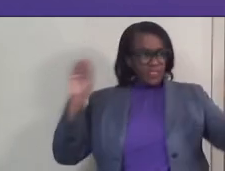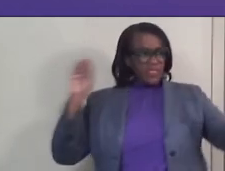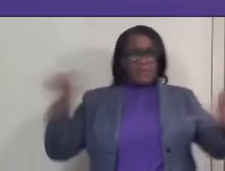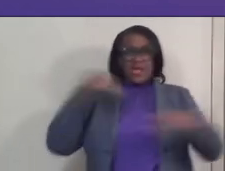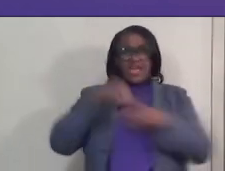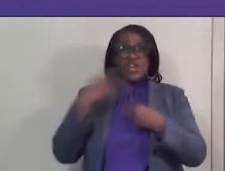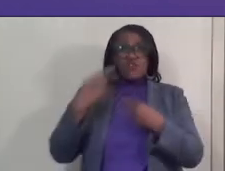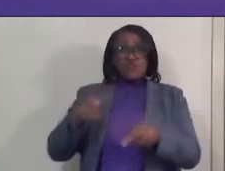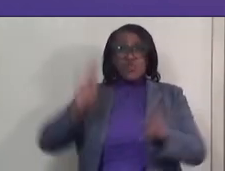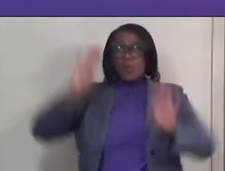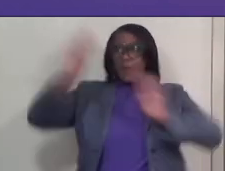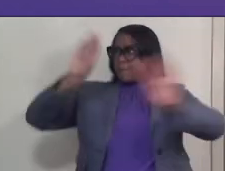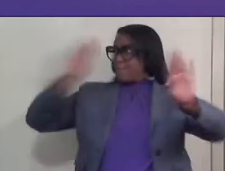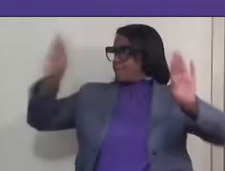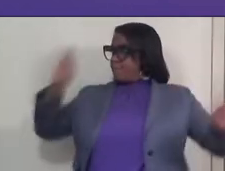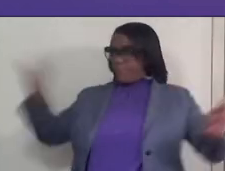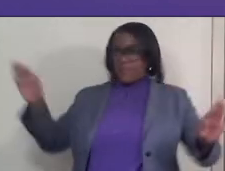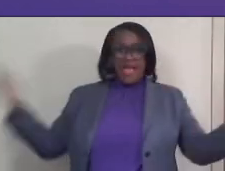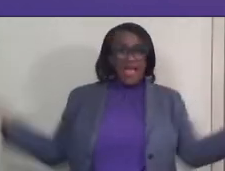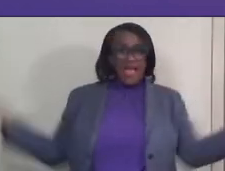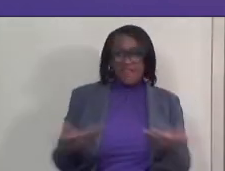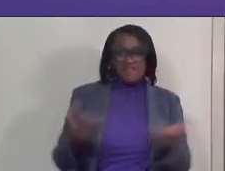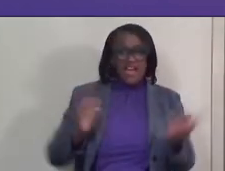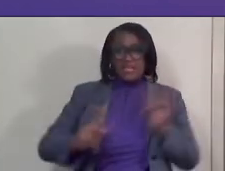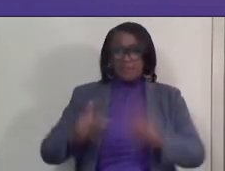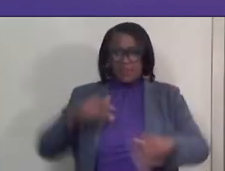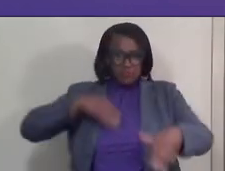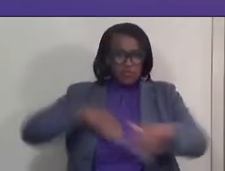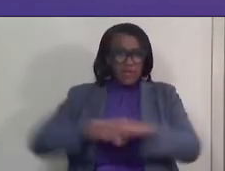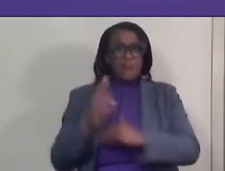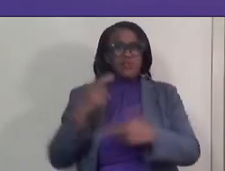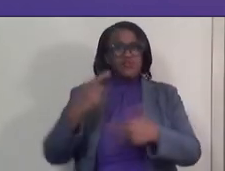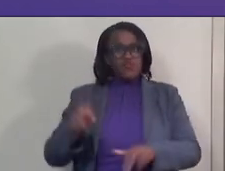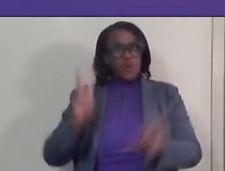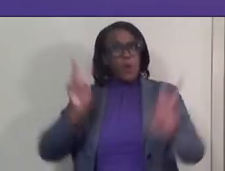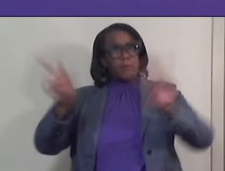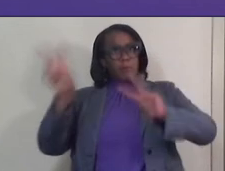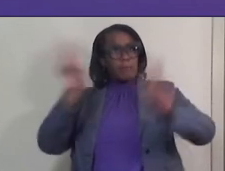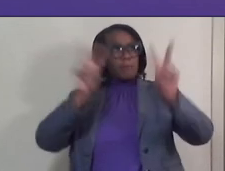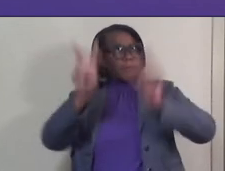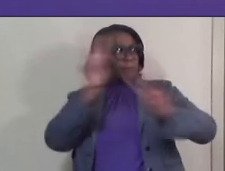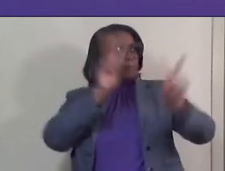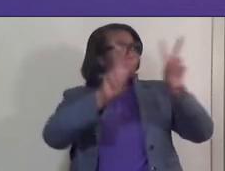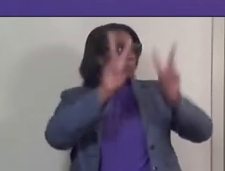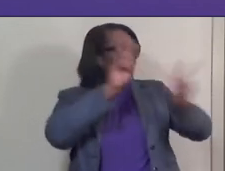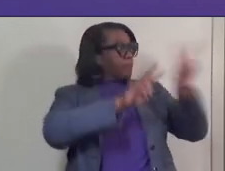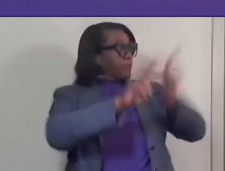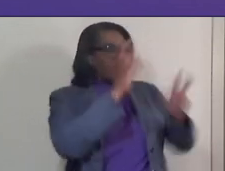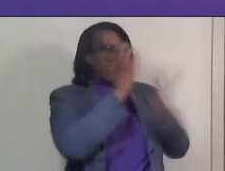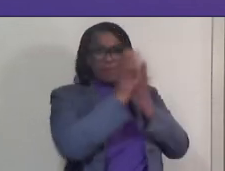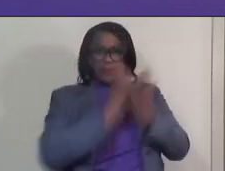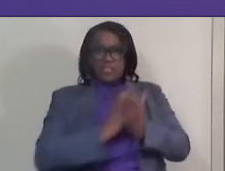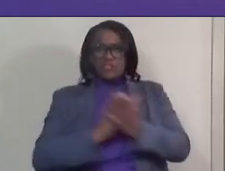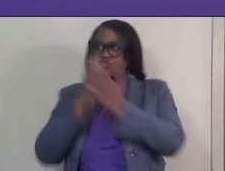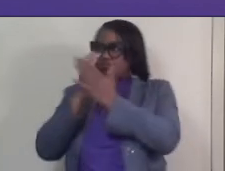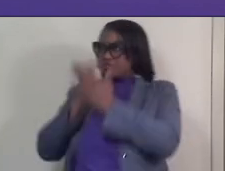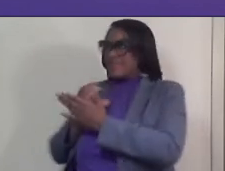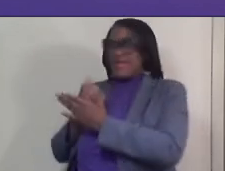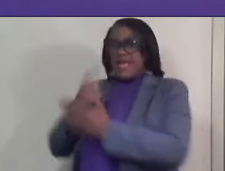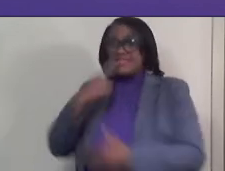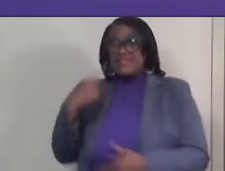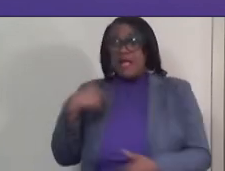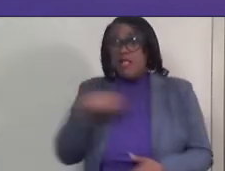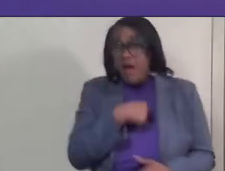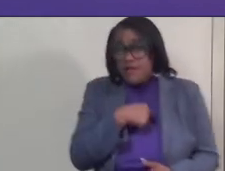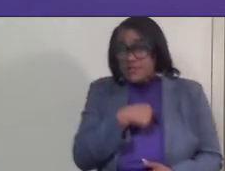gallery, and invited community members back in to take a look at those photographs and tell us